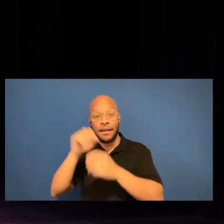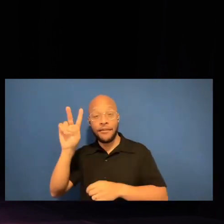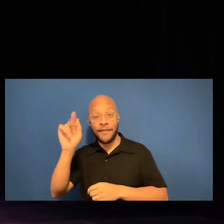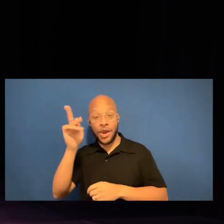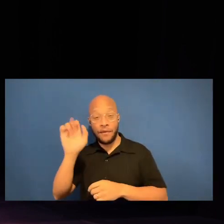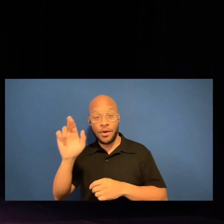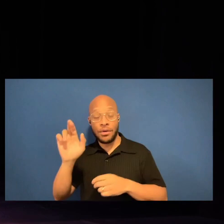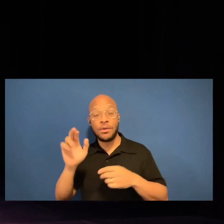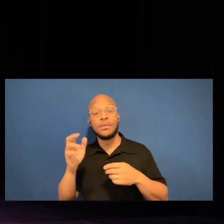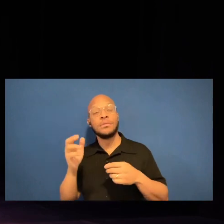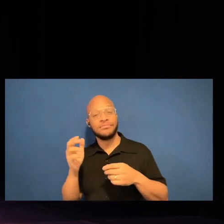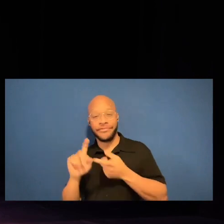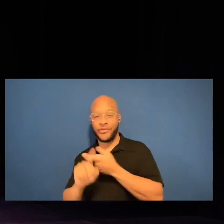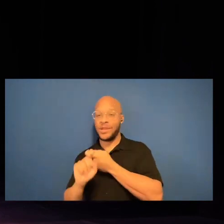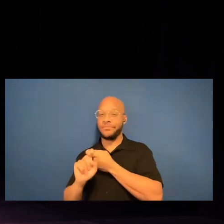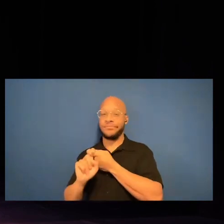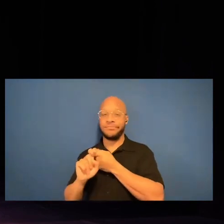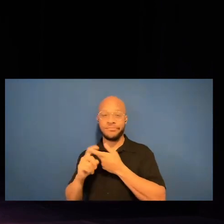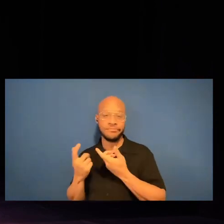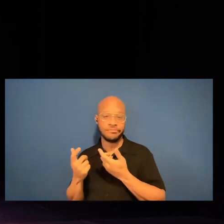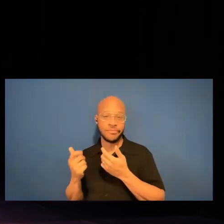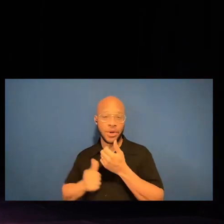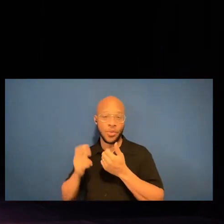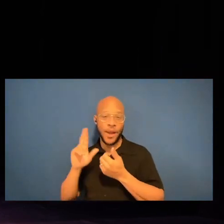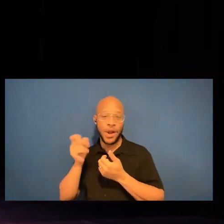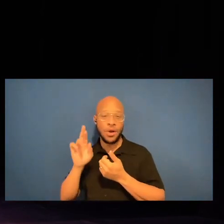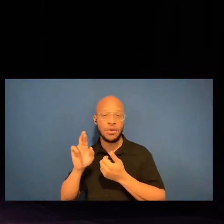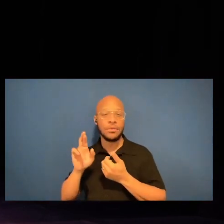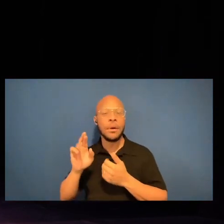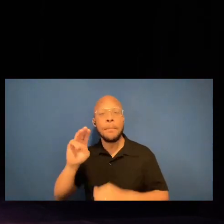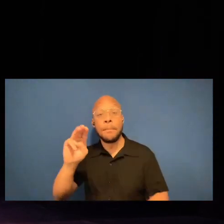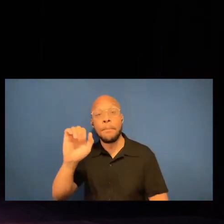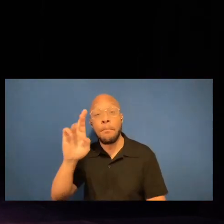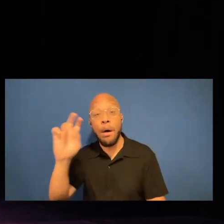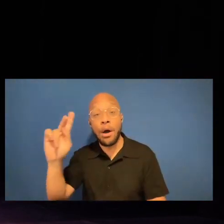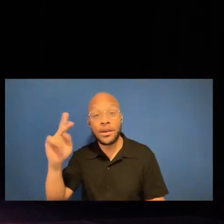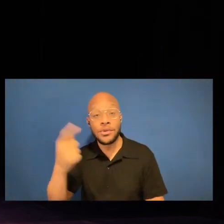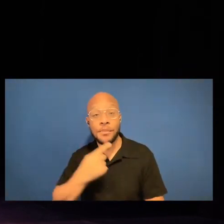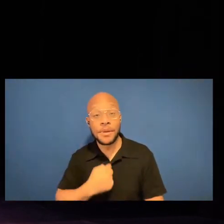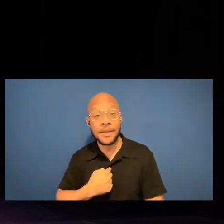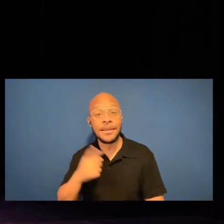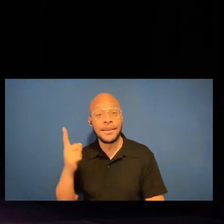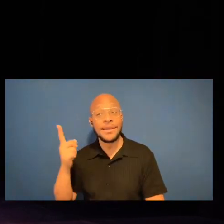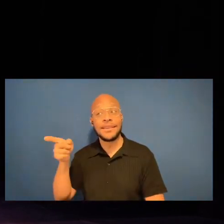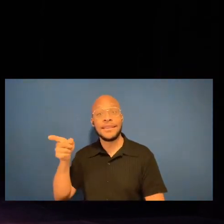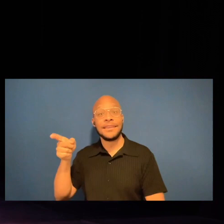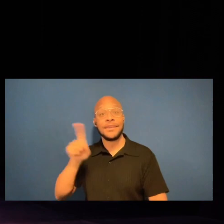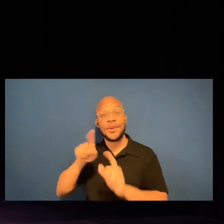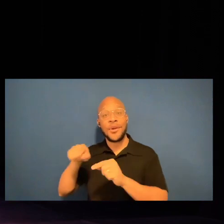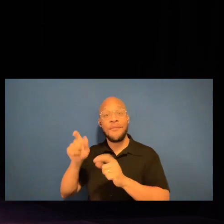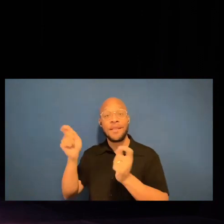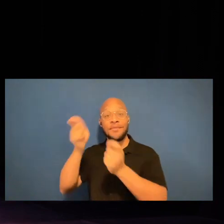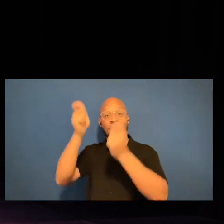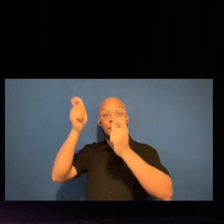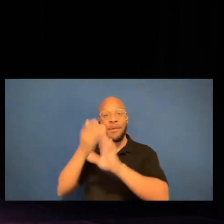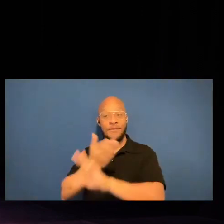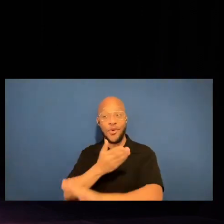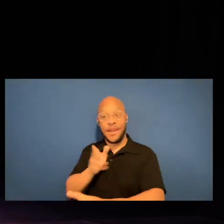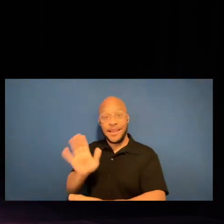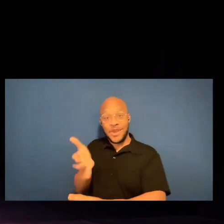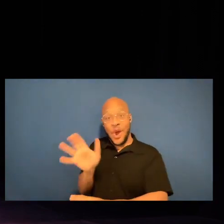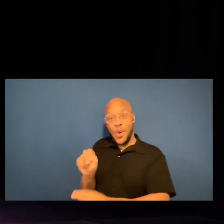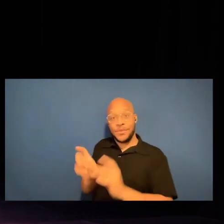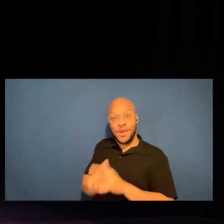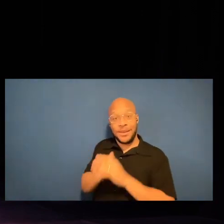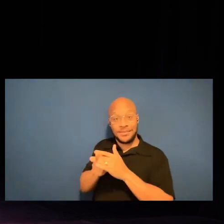fact, Mark tells me he used to attend the festival even before his was about to start.